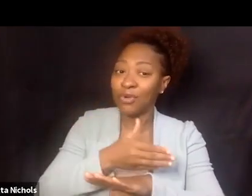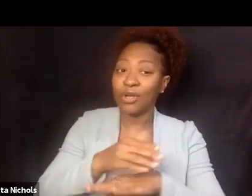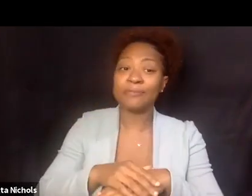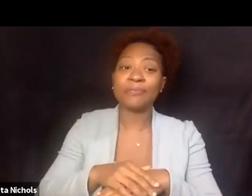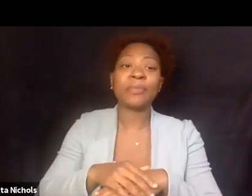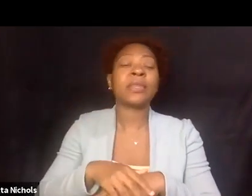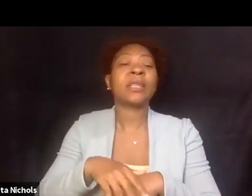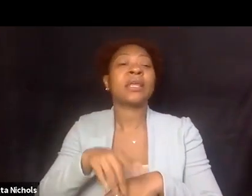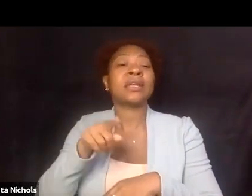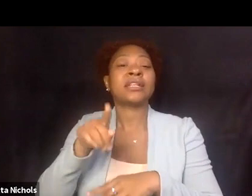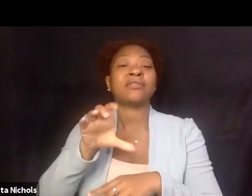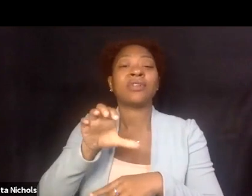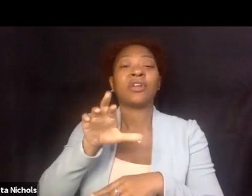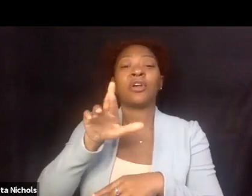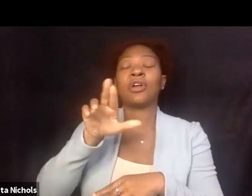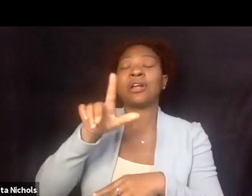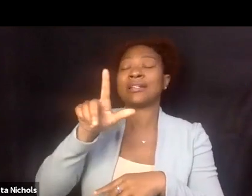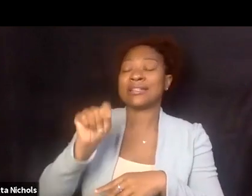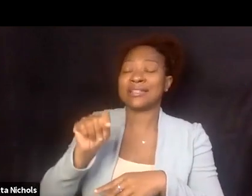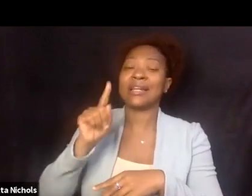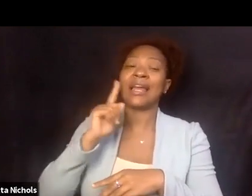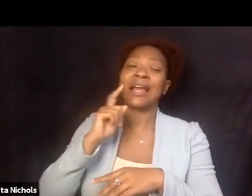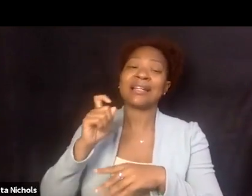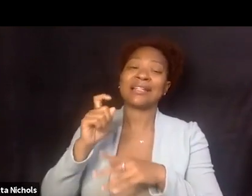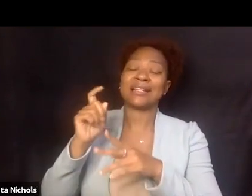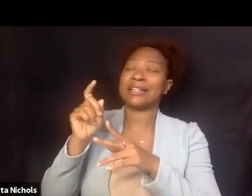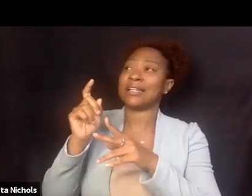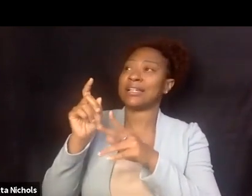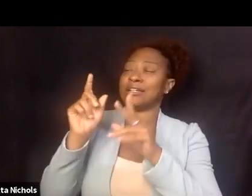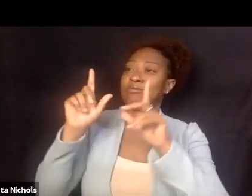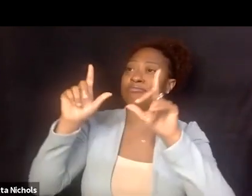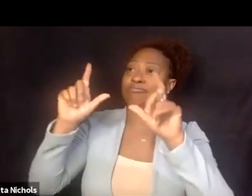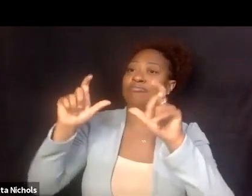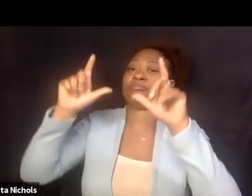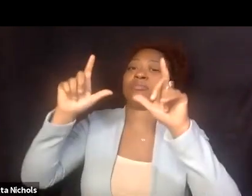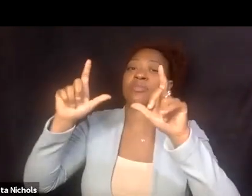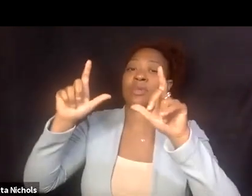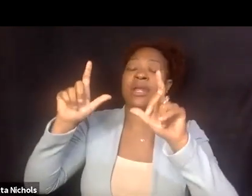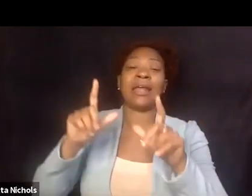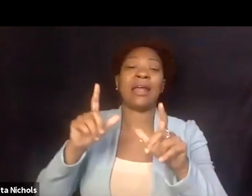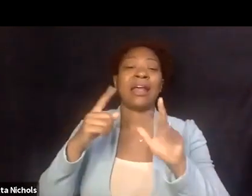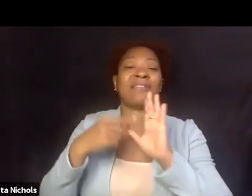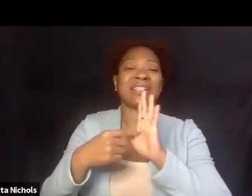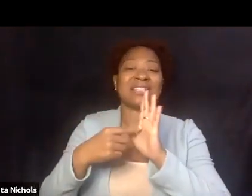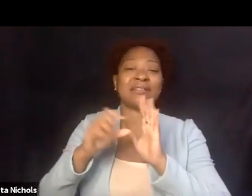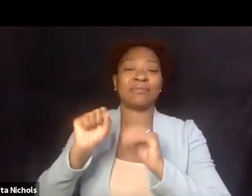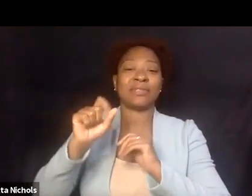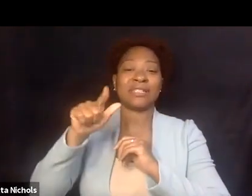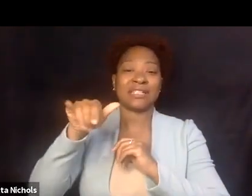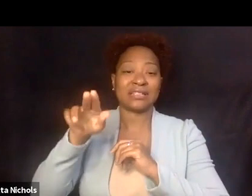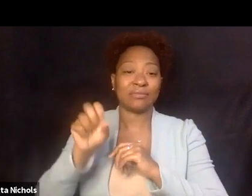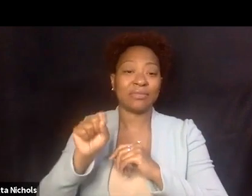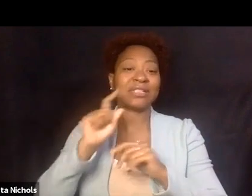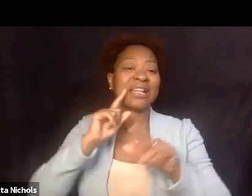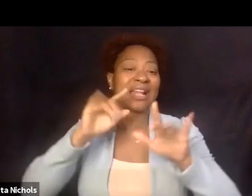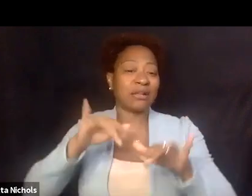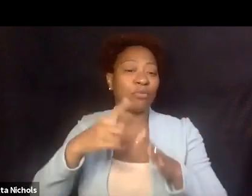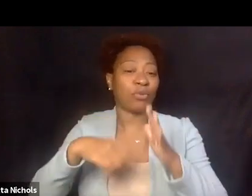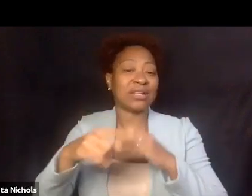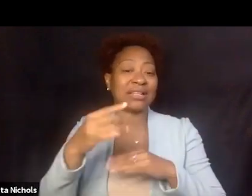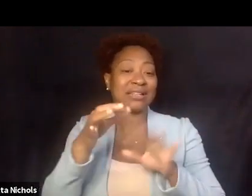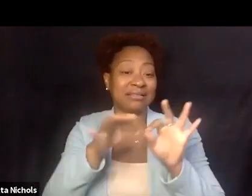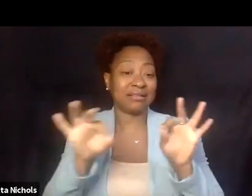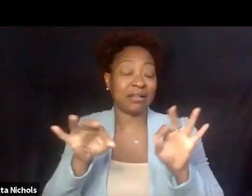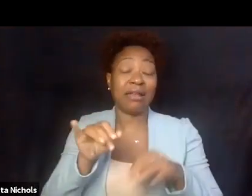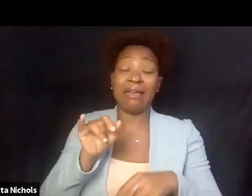I did a screenshot of a sample syllabus, and then I typed up what it says. So if you feel